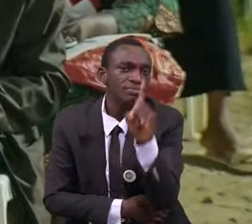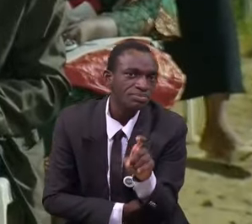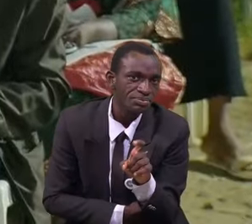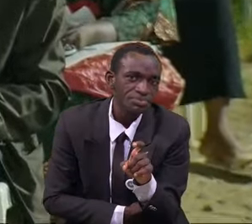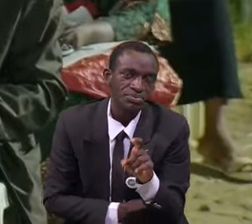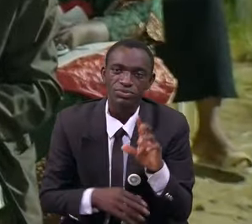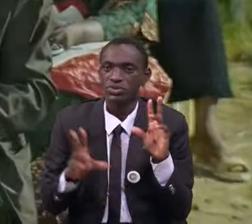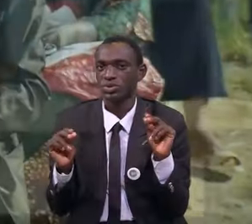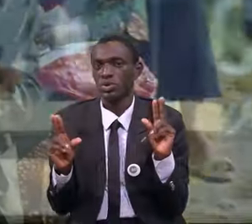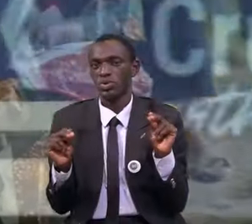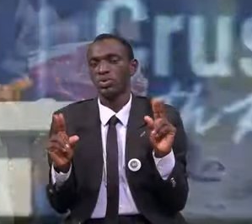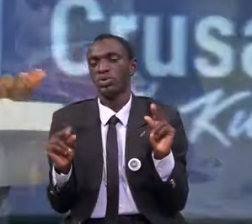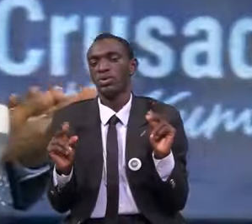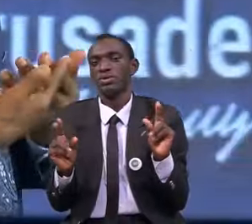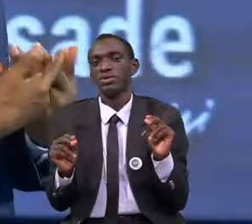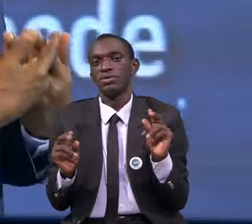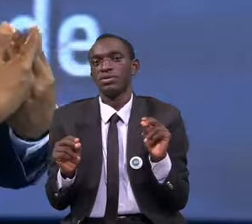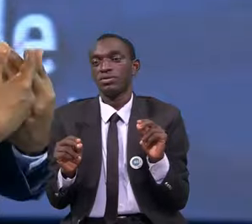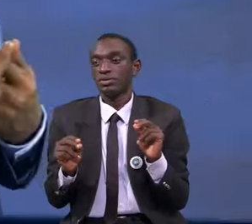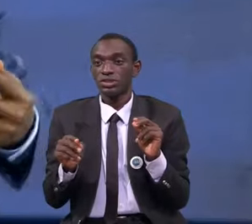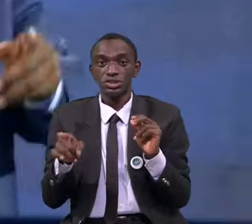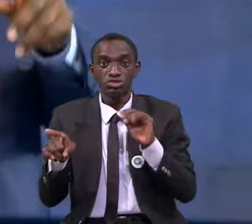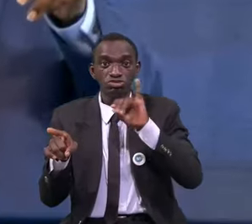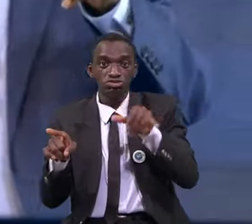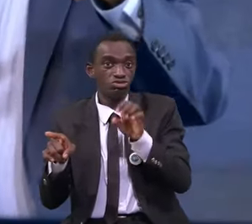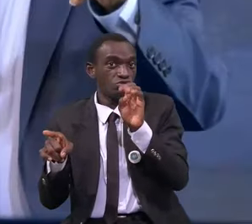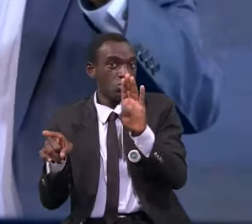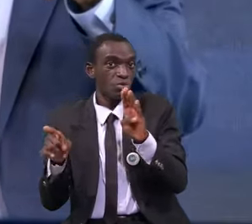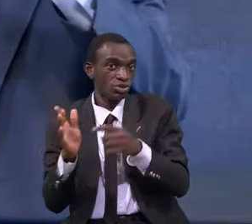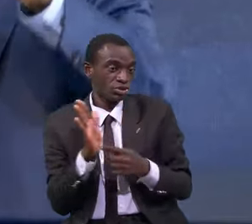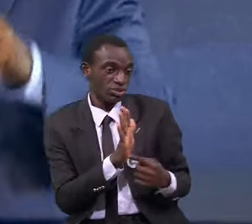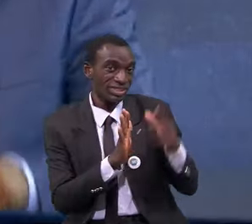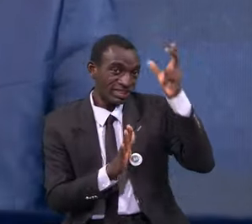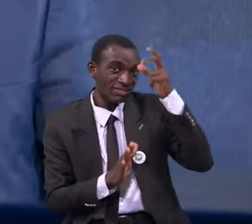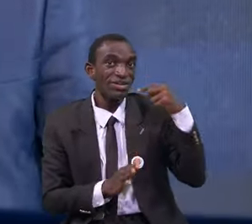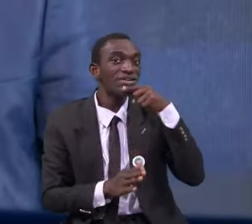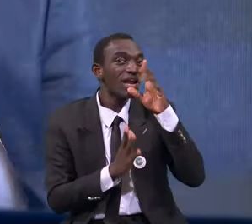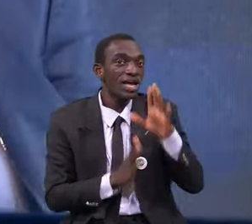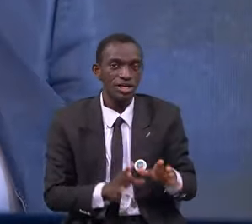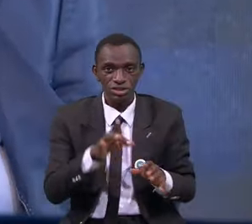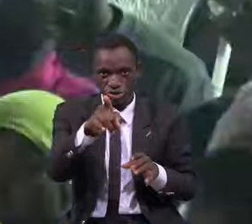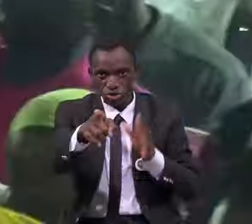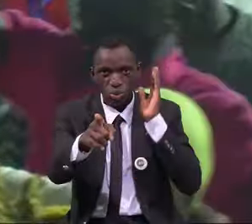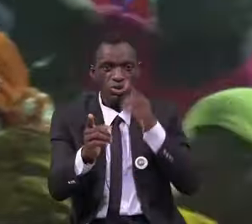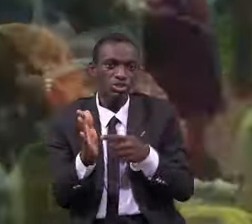As Job proves Satan a liar, you will prove Satan a